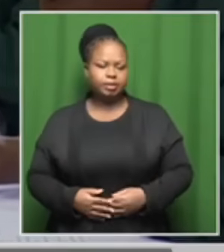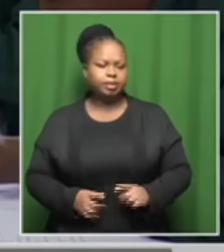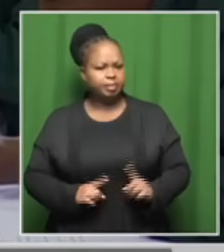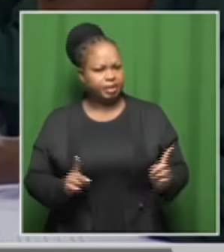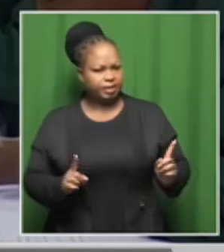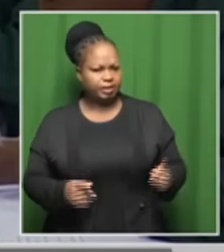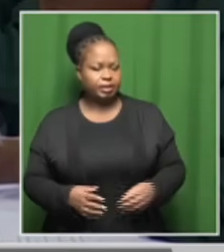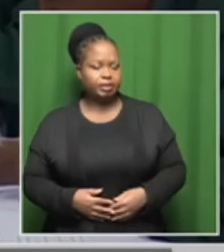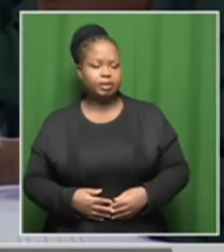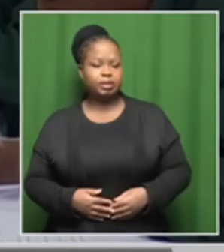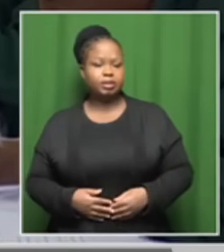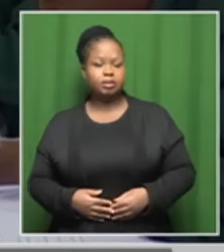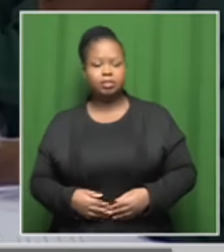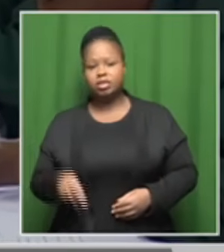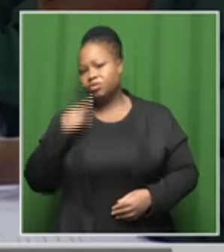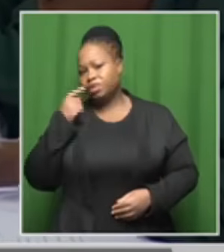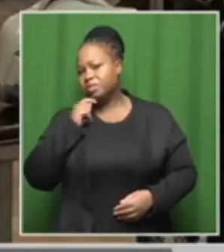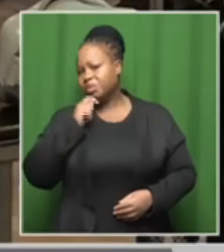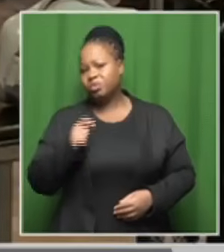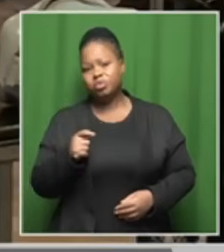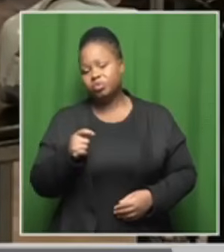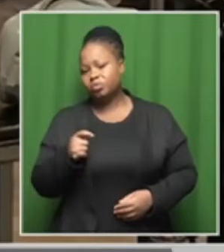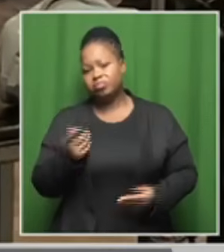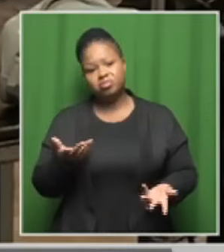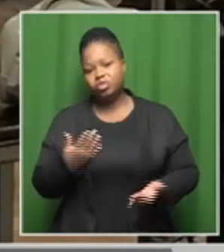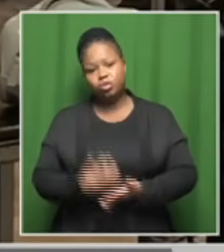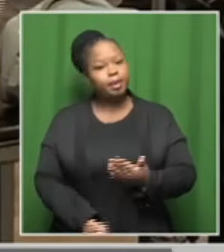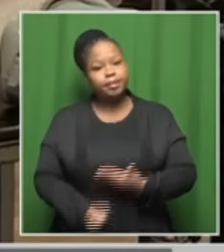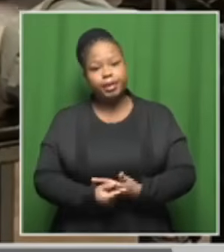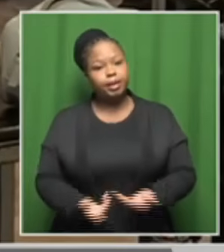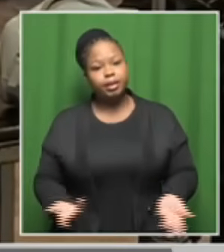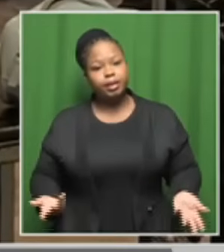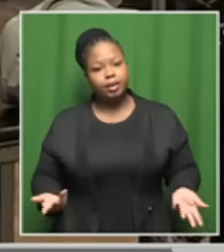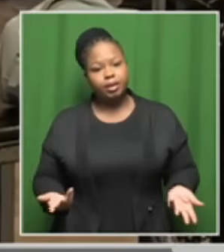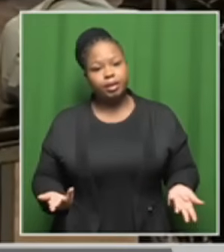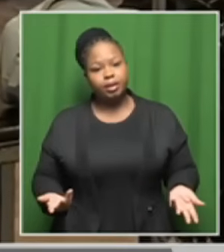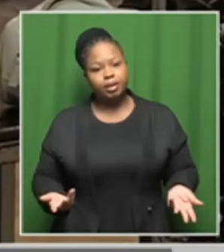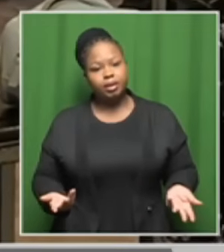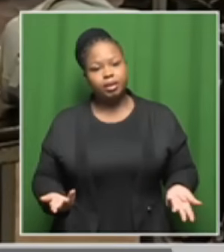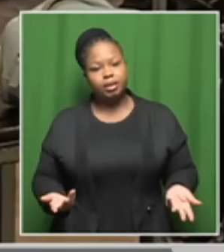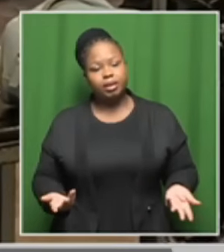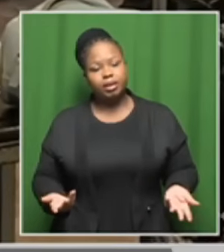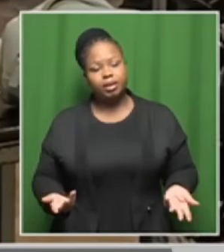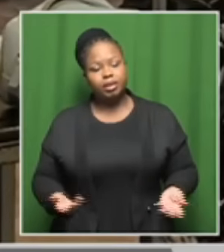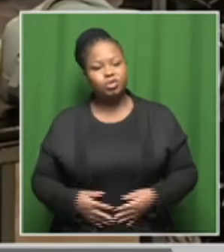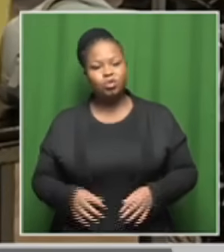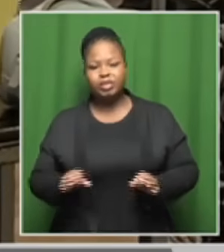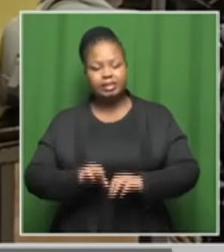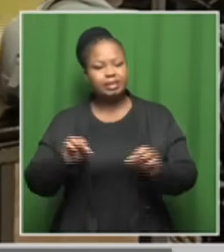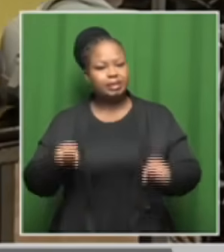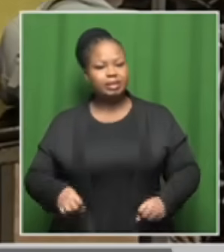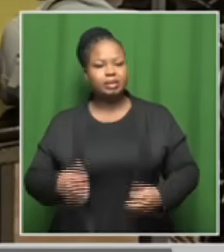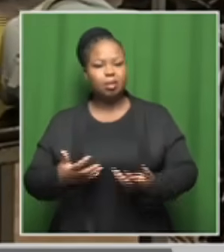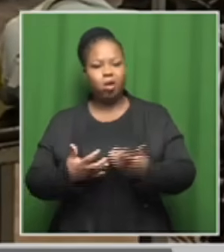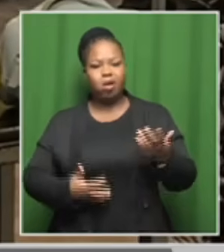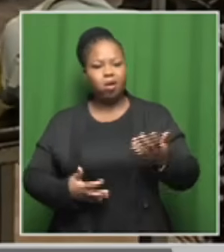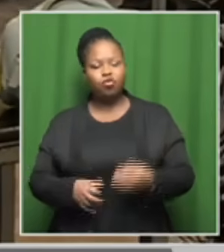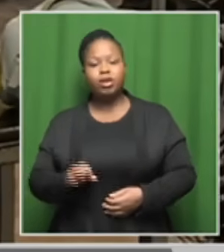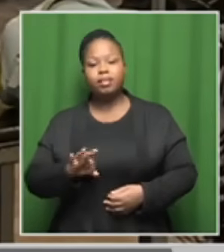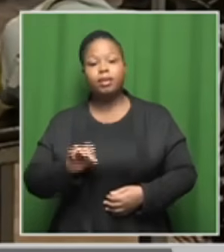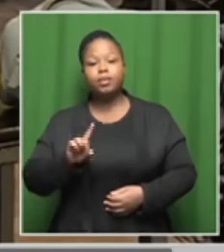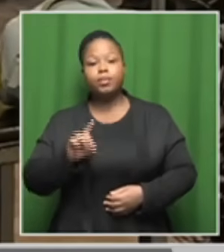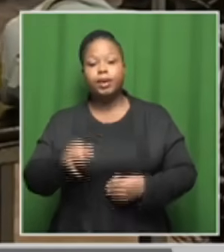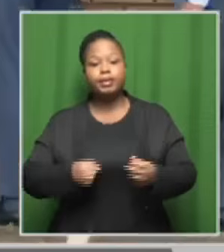Gallie, the reality is we're not getting what it is that we need in the system. We haven't got it for 31